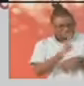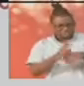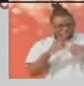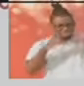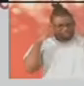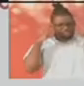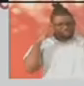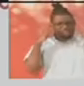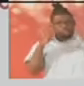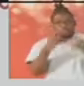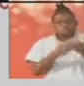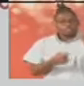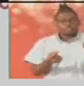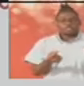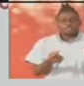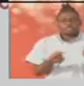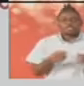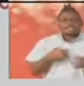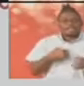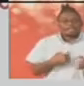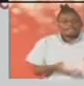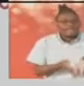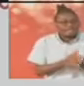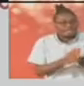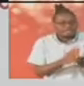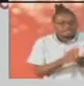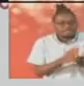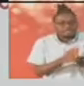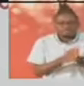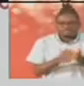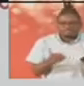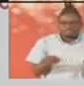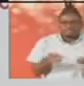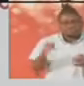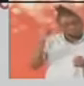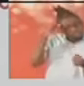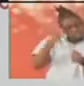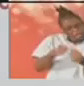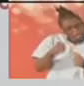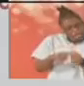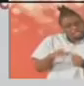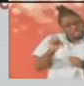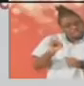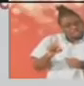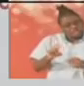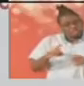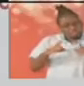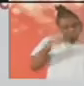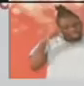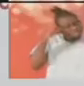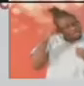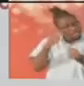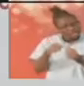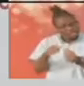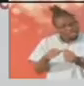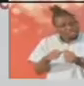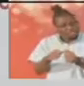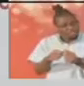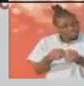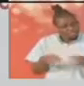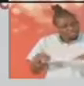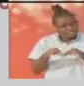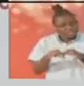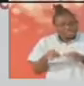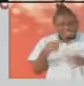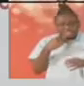Well, you can ask the persons, gentle reminder, guys, don't forget you need to be wearing your mask. Or if it is they are saying, while we're